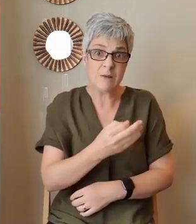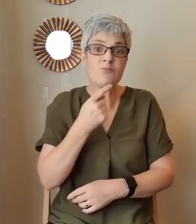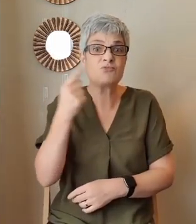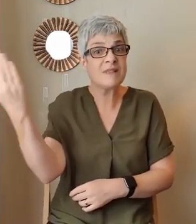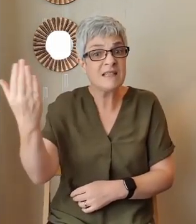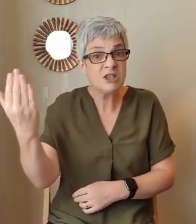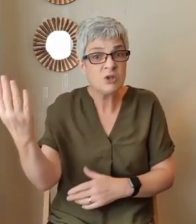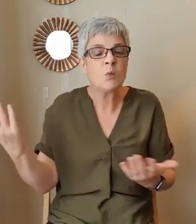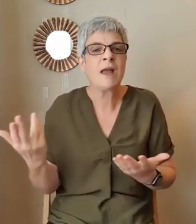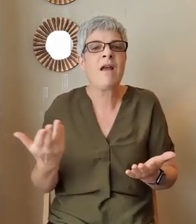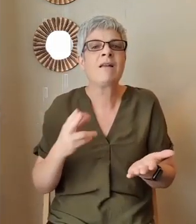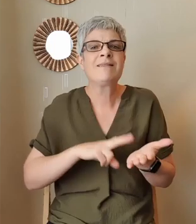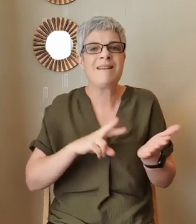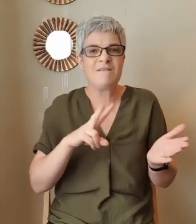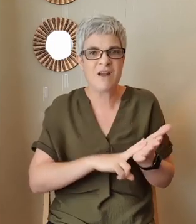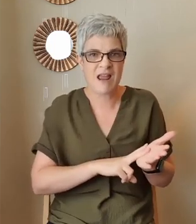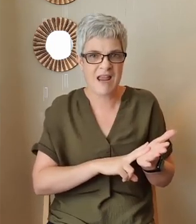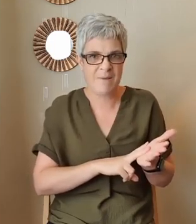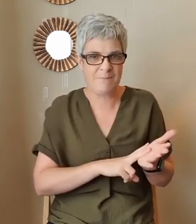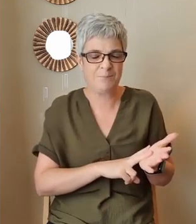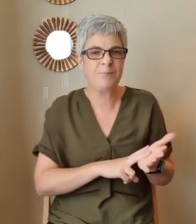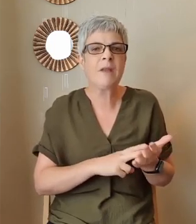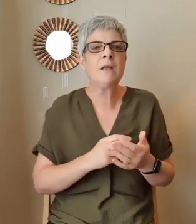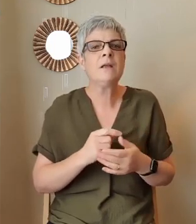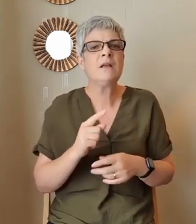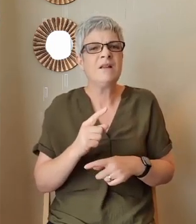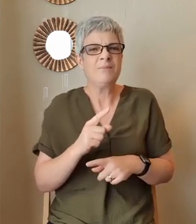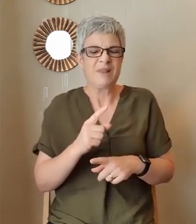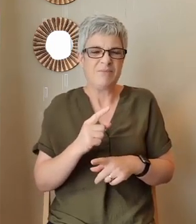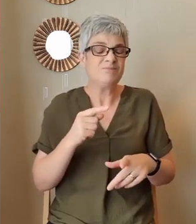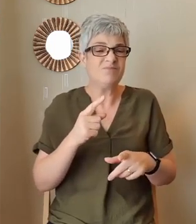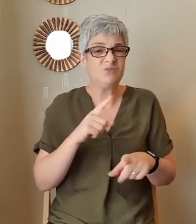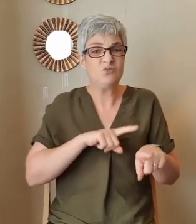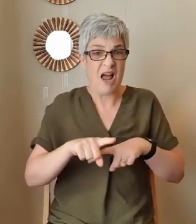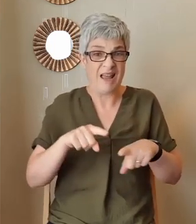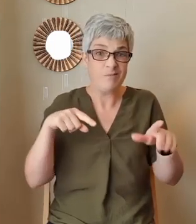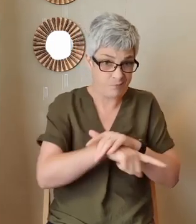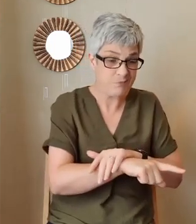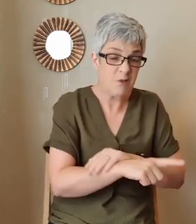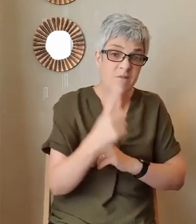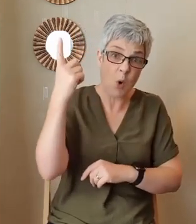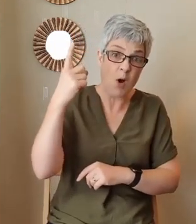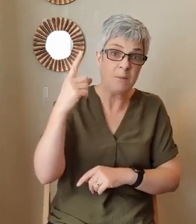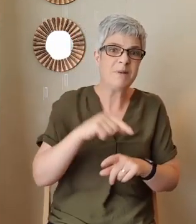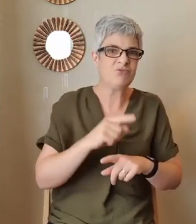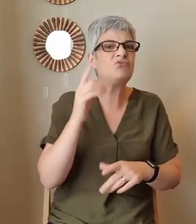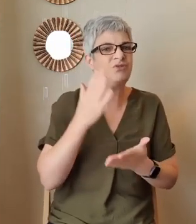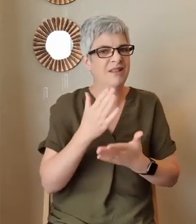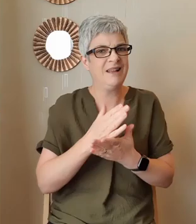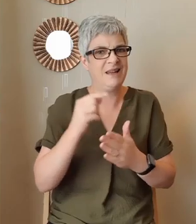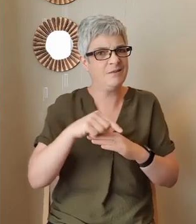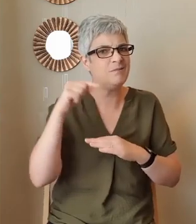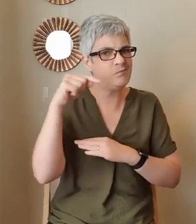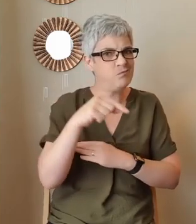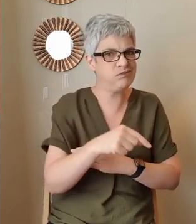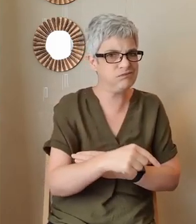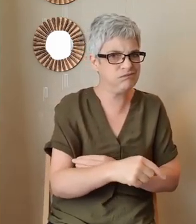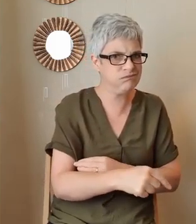Nineveh. And not only was it a movement to try and get away from God, it was a downward path that he went